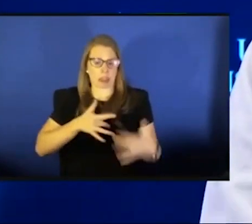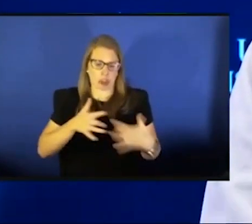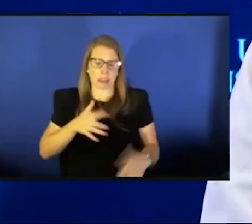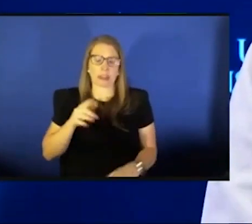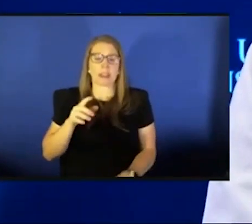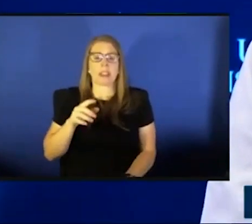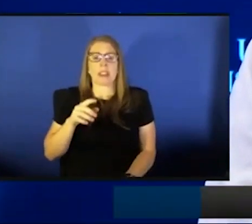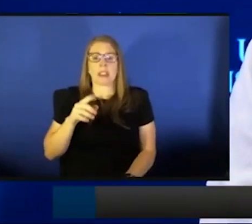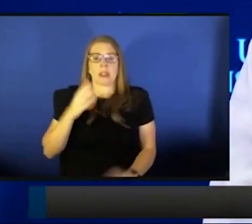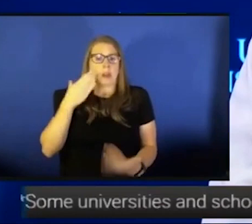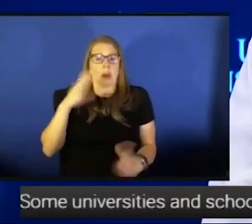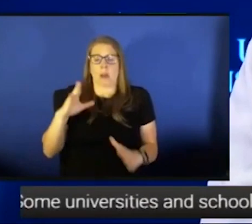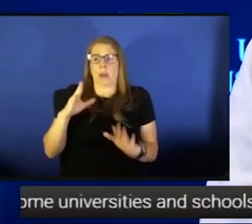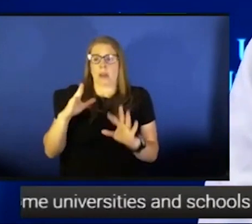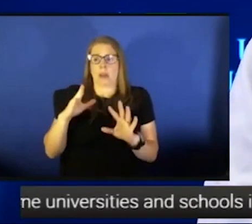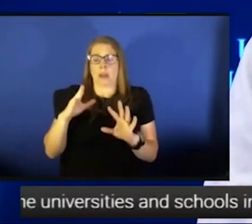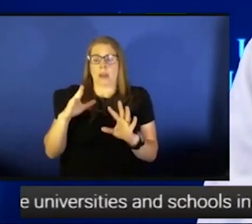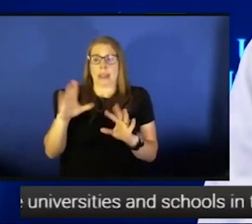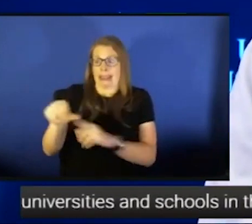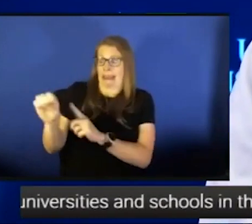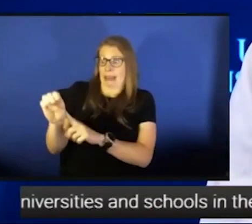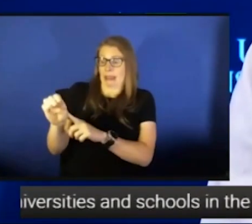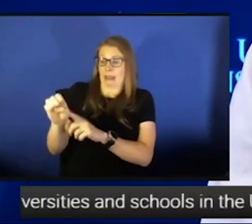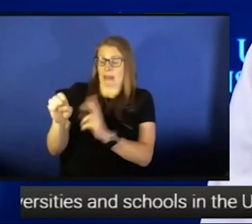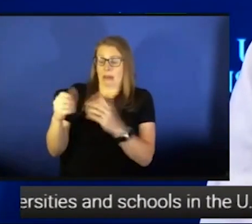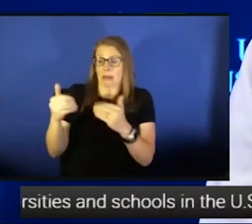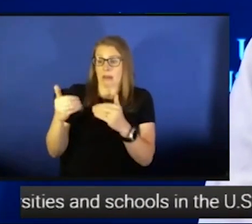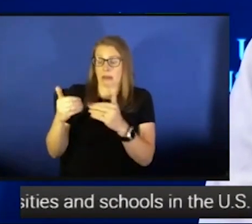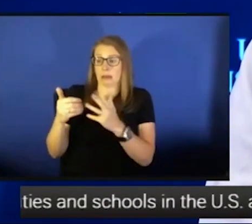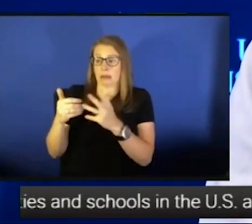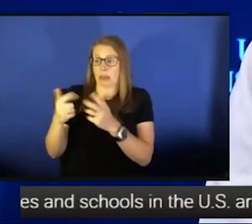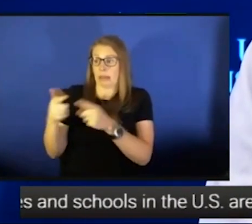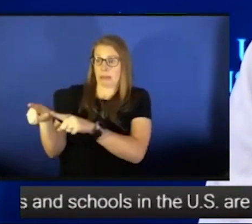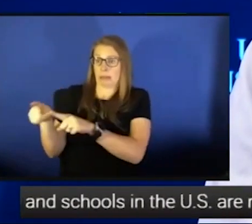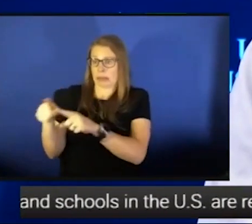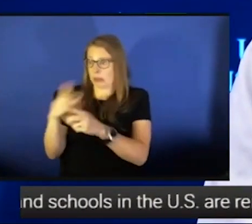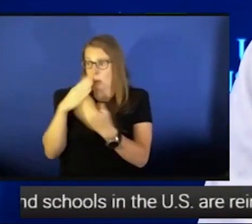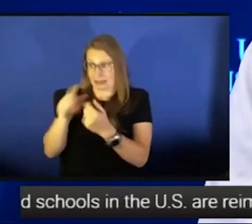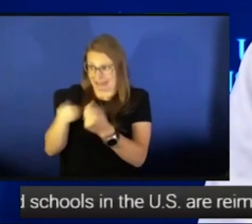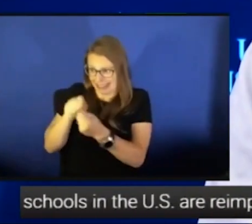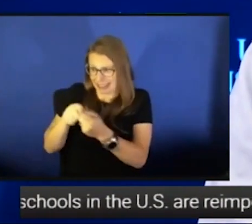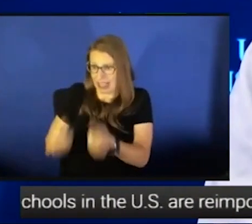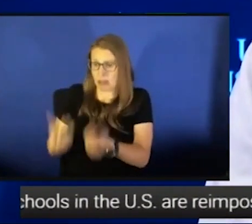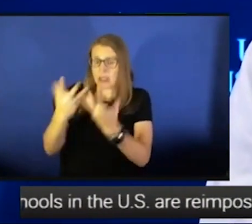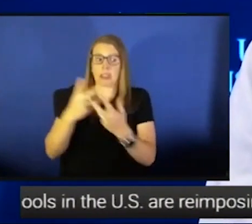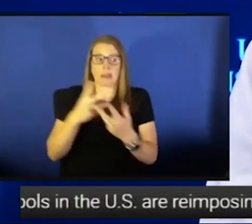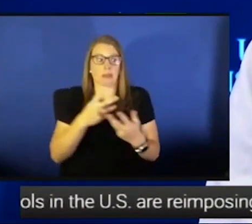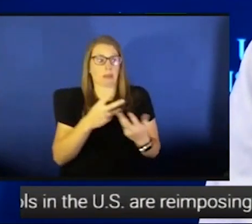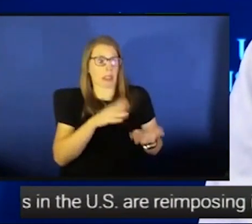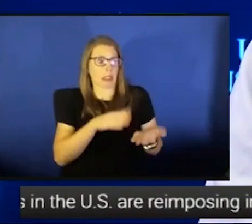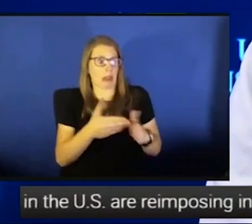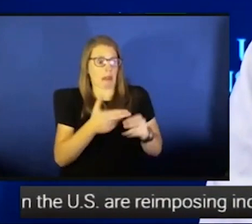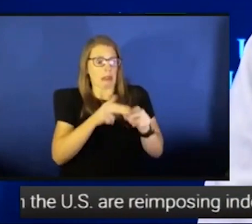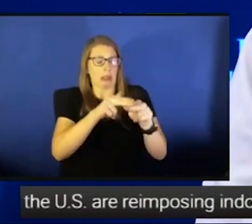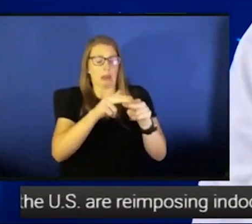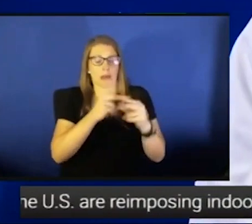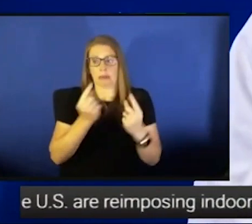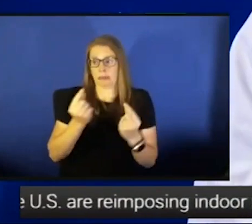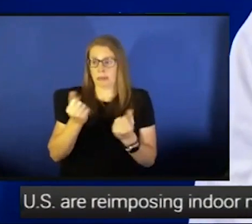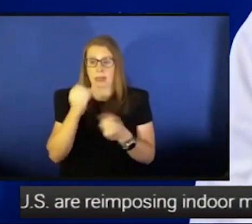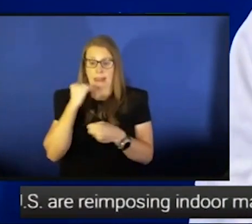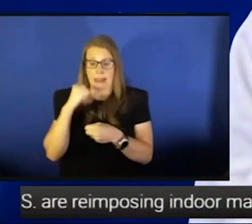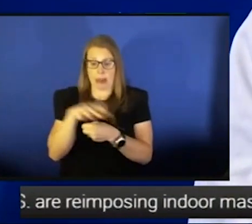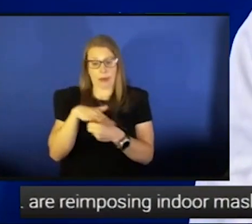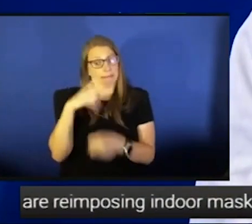know the total case volume. To see that rise in deaths makes us a little nervous, I think. And again, what can you do about it if you live in an area where you think, and